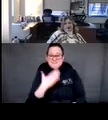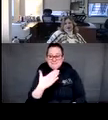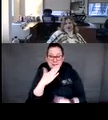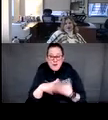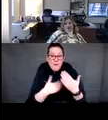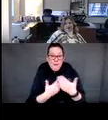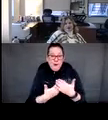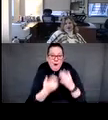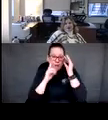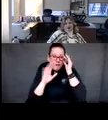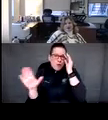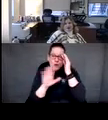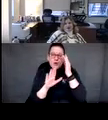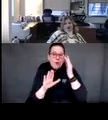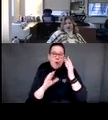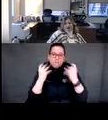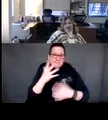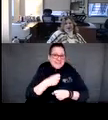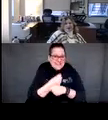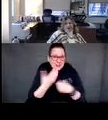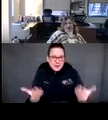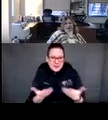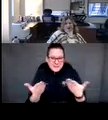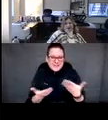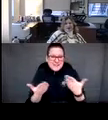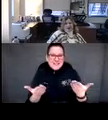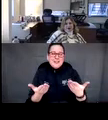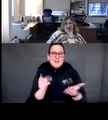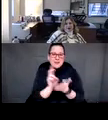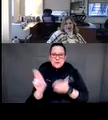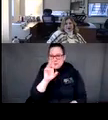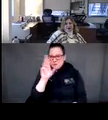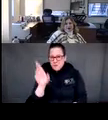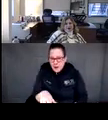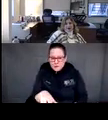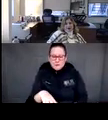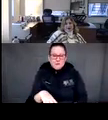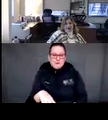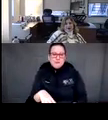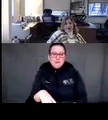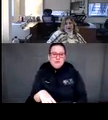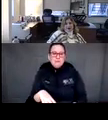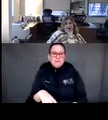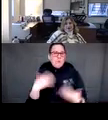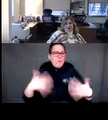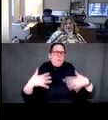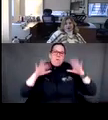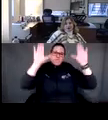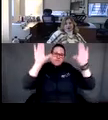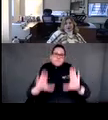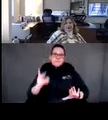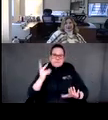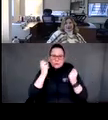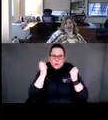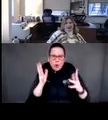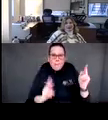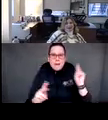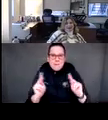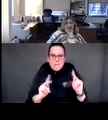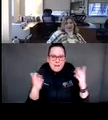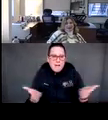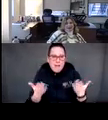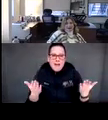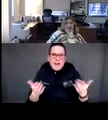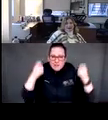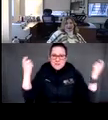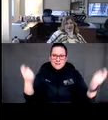for your dedicated years here at the University of Rochester. This is really exceptional to see this many people